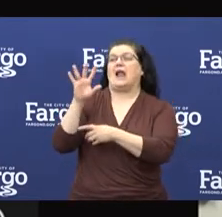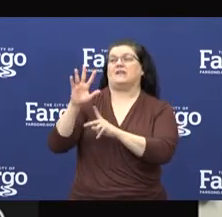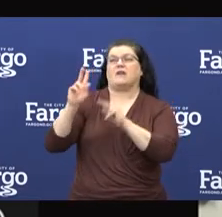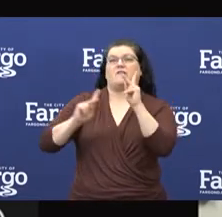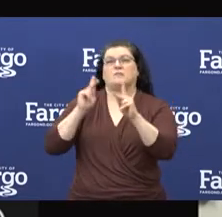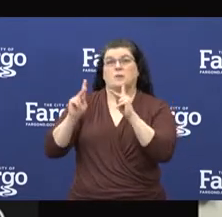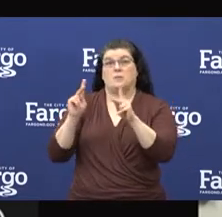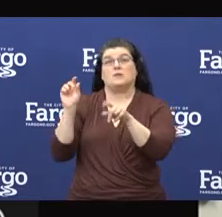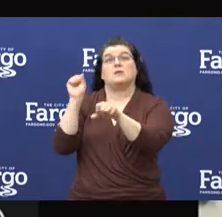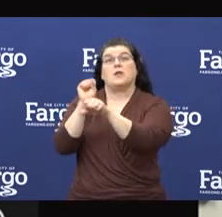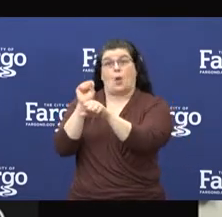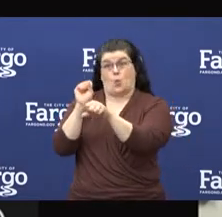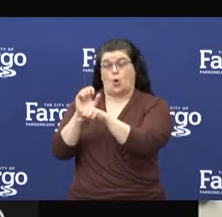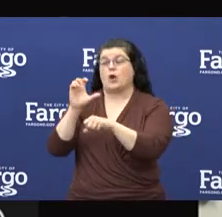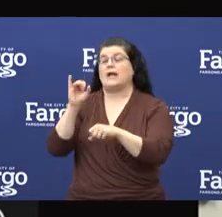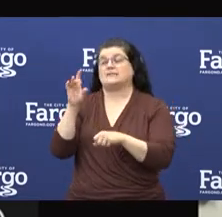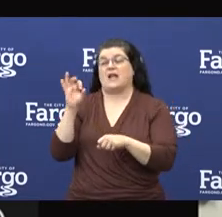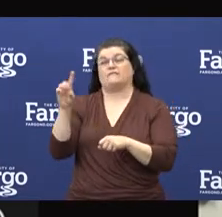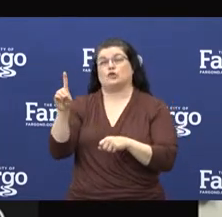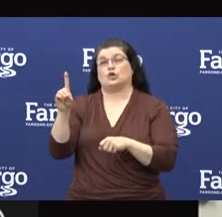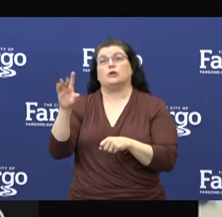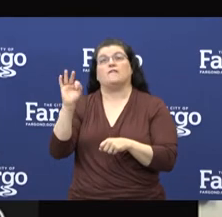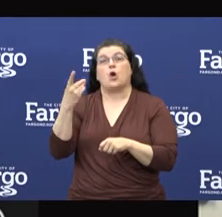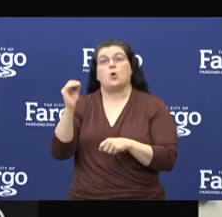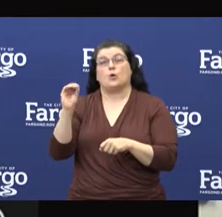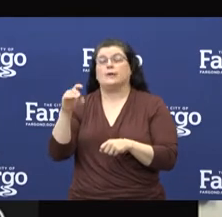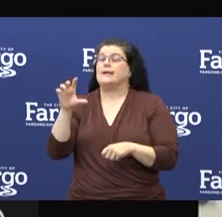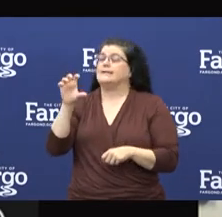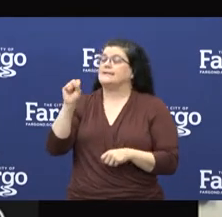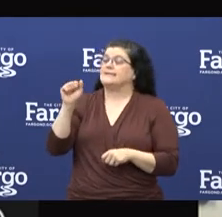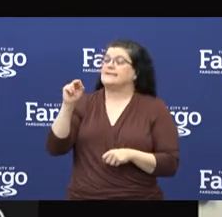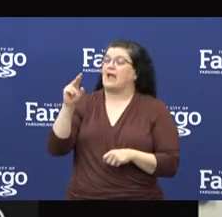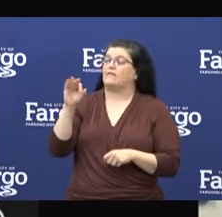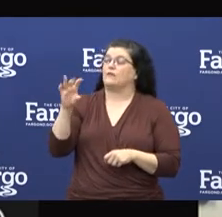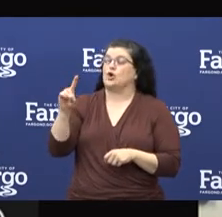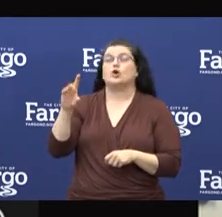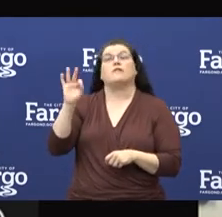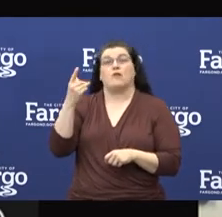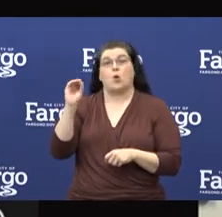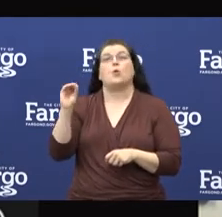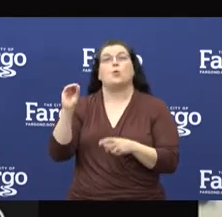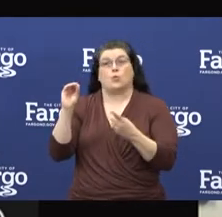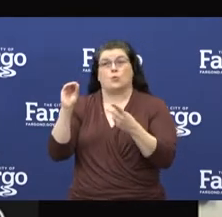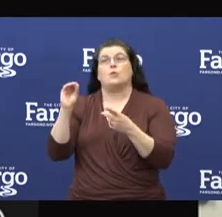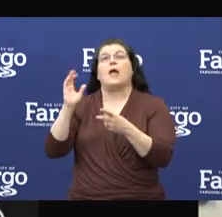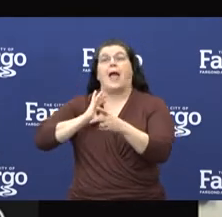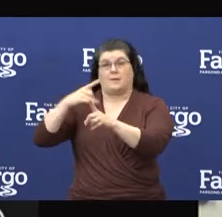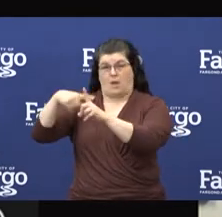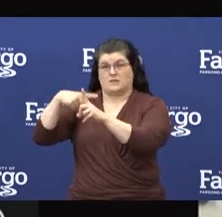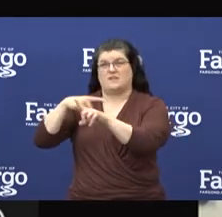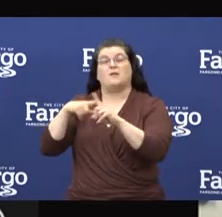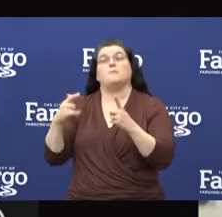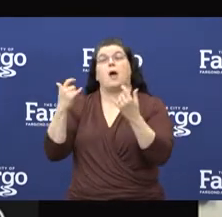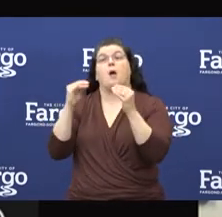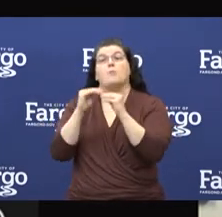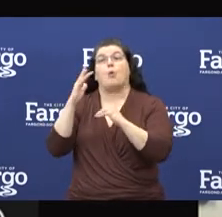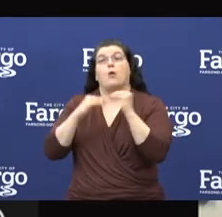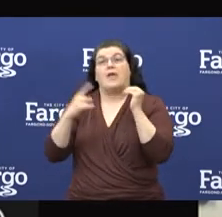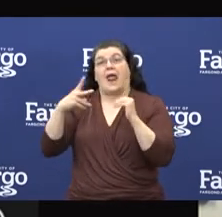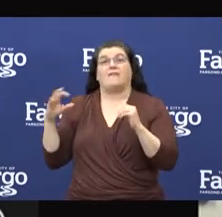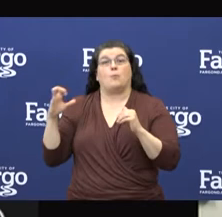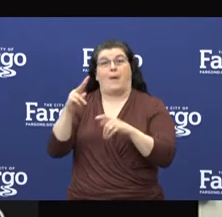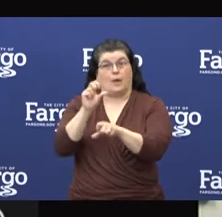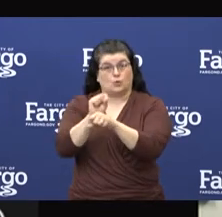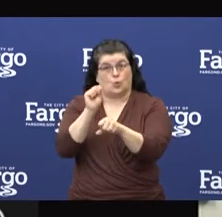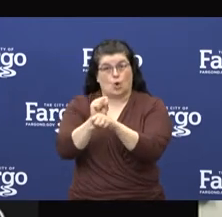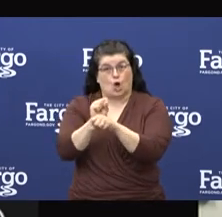Fargo employees that have tested positive. More than half of them are back at work, having fully recovered, and the